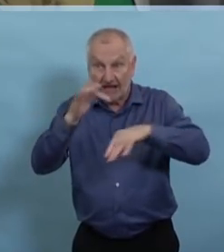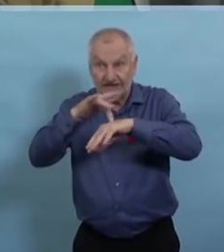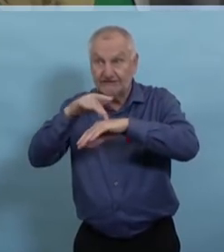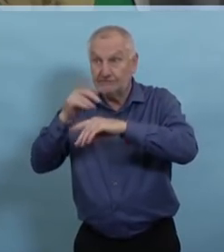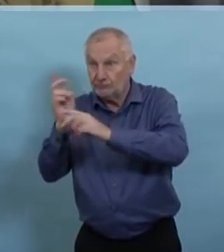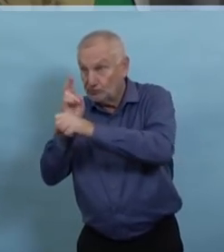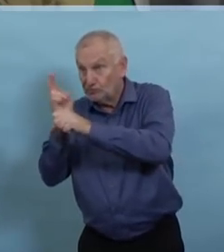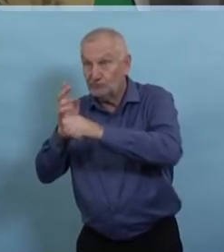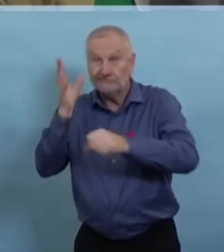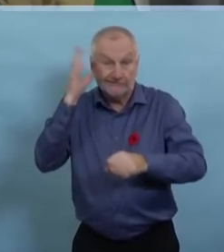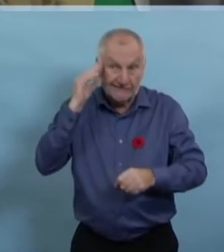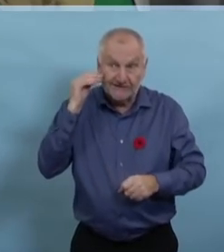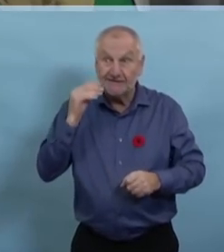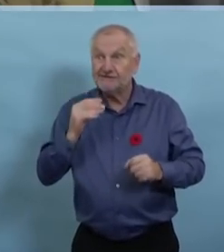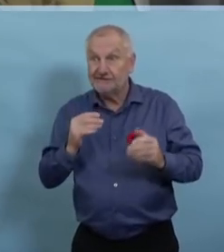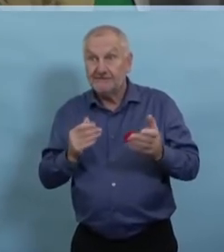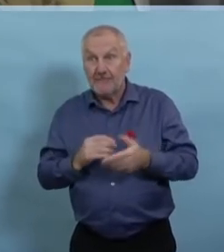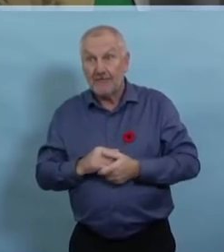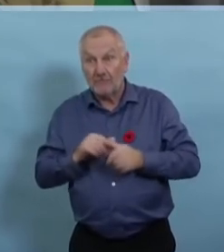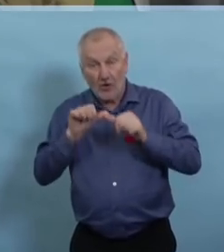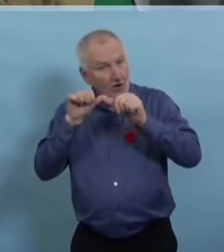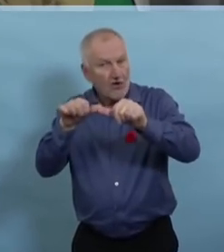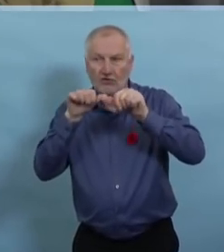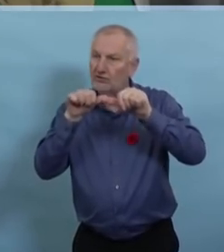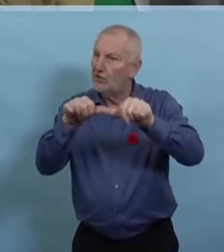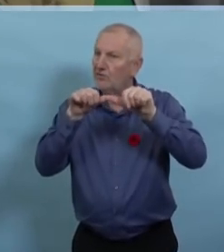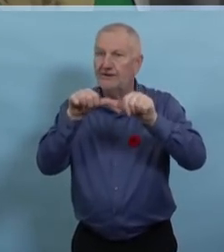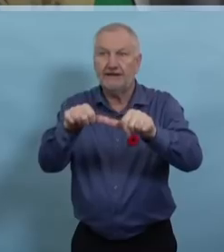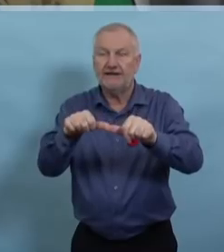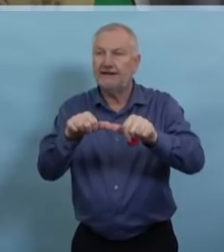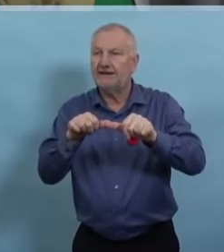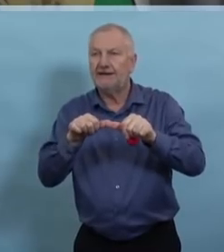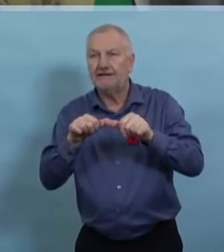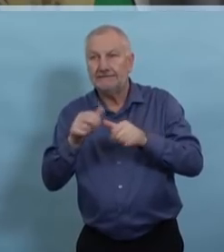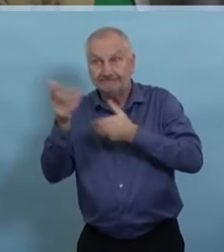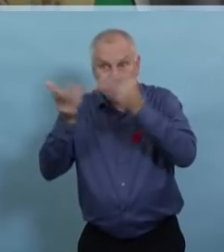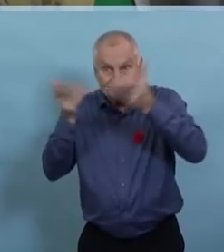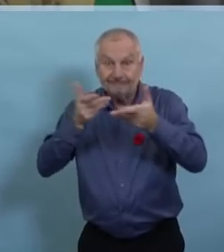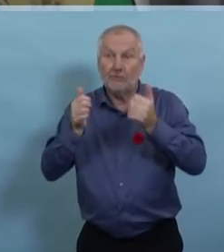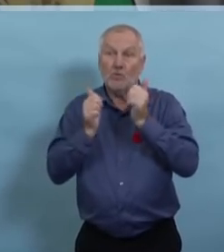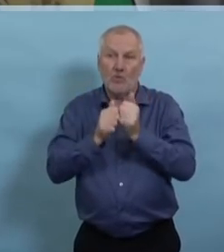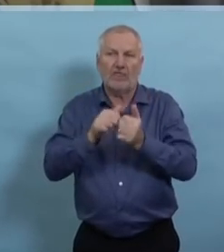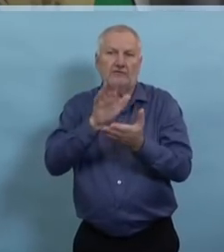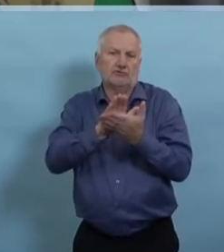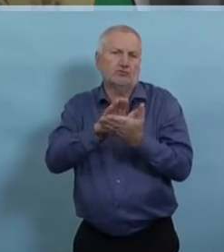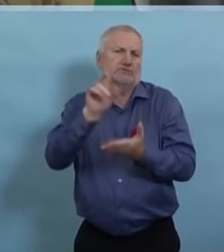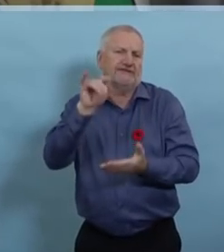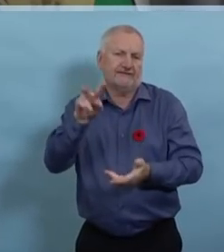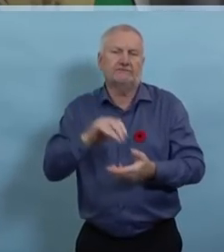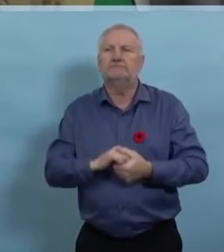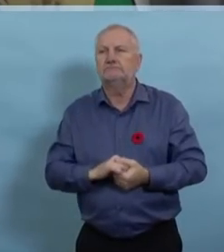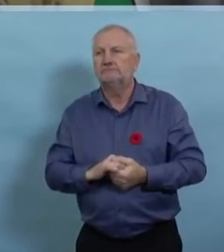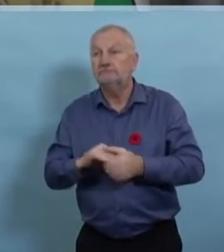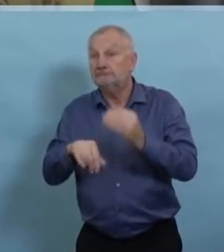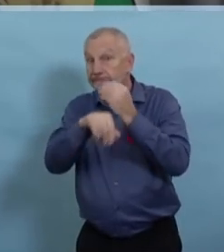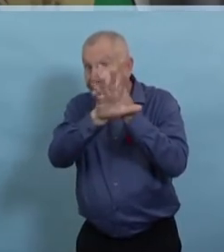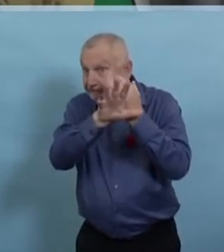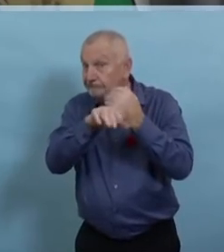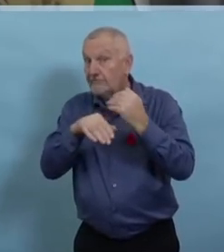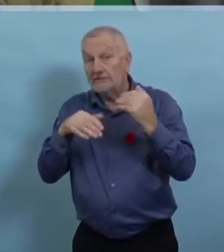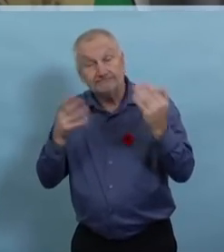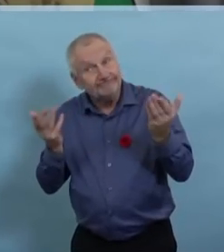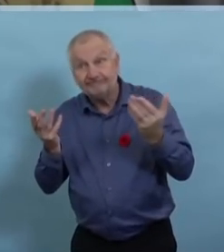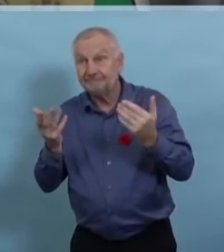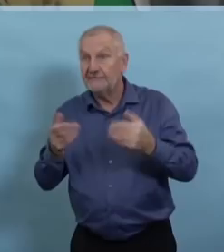school divisions on, you know, our regular calls to try to address the different challenges that they have. And some express different challenges than others. They're